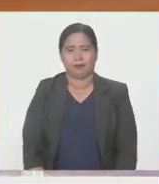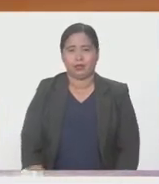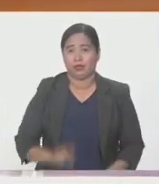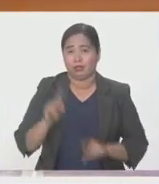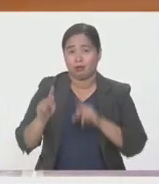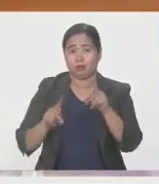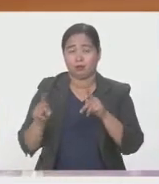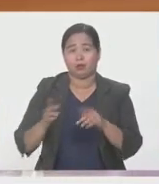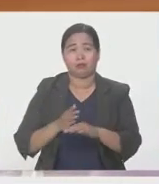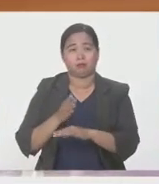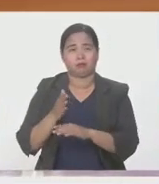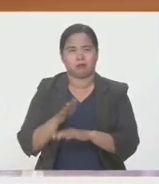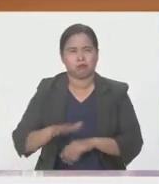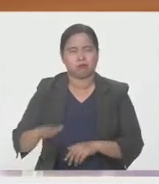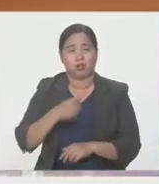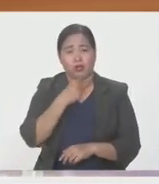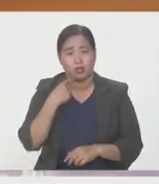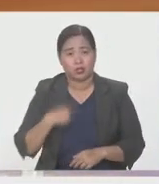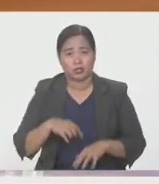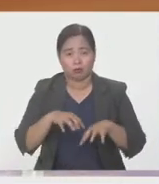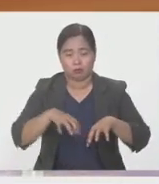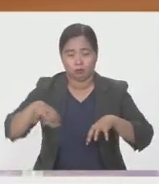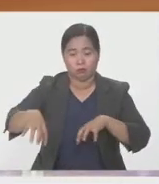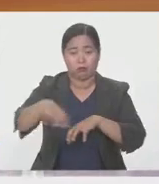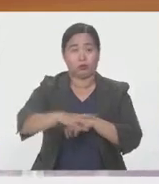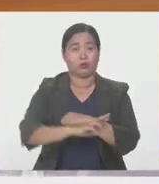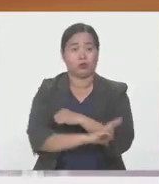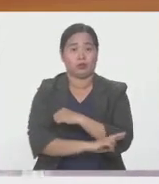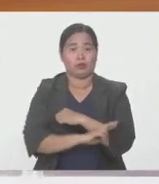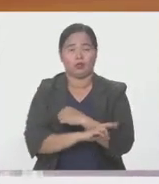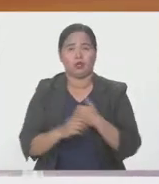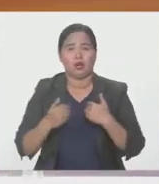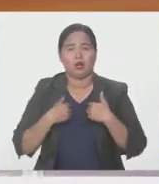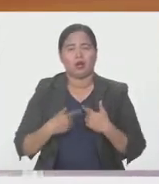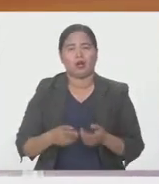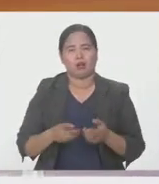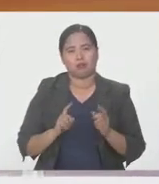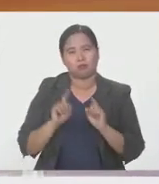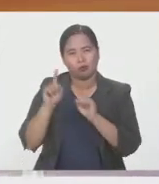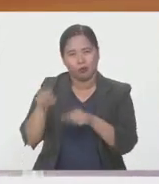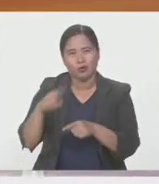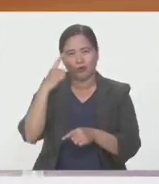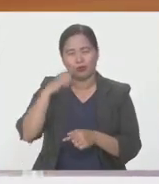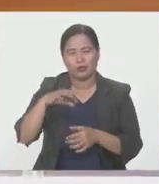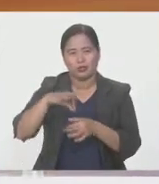People across Russia and its annexed regions are heading to the polls to decide the country's